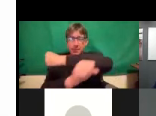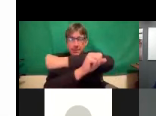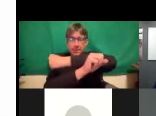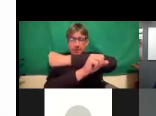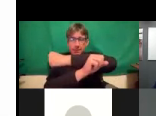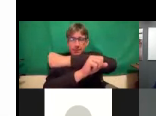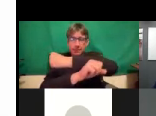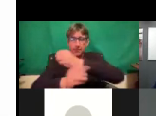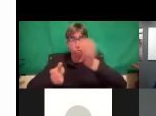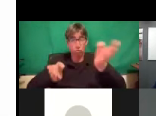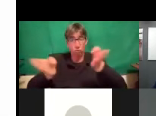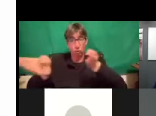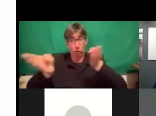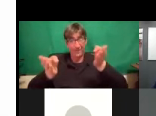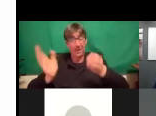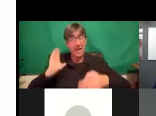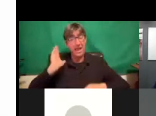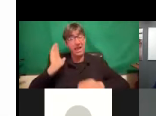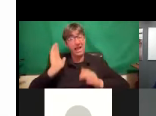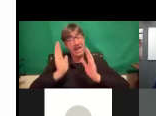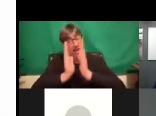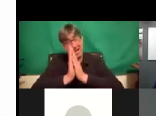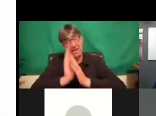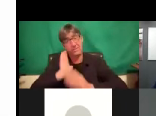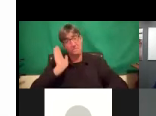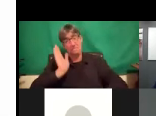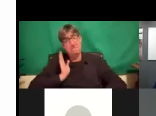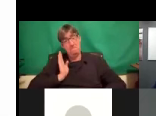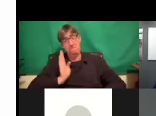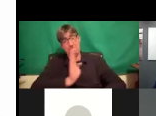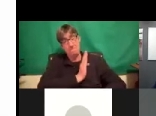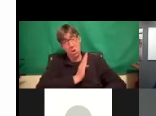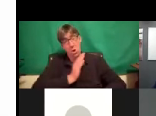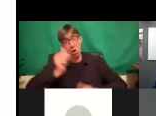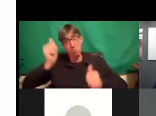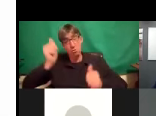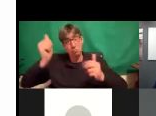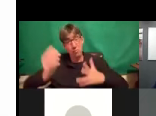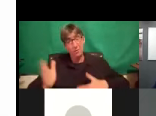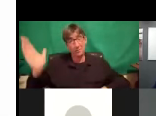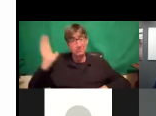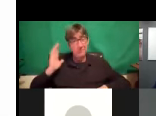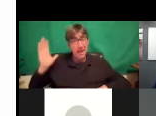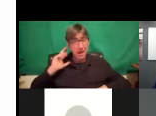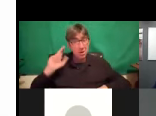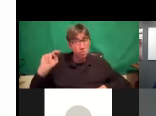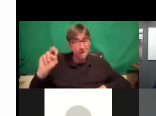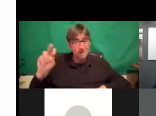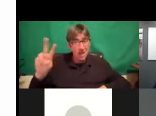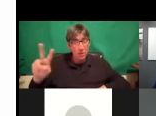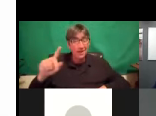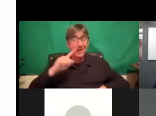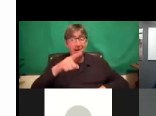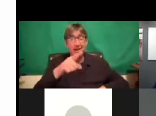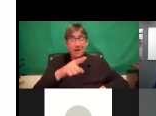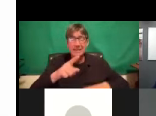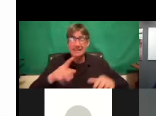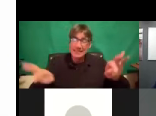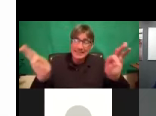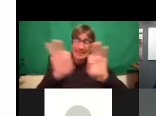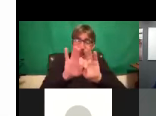most important thing here is that for many of those who are using those essential services, our intent for the service will continue to